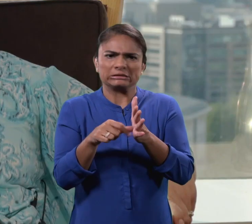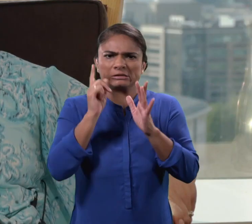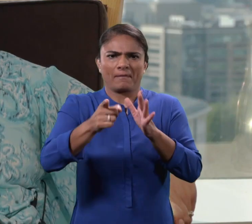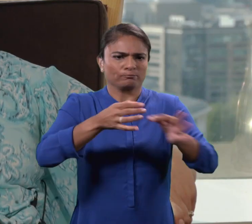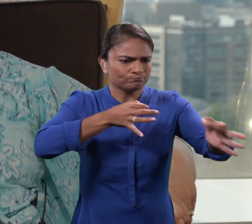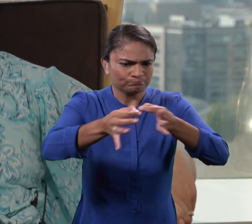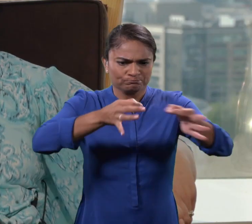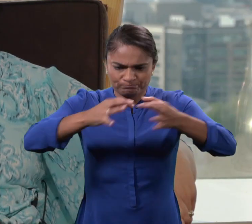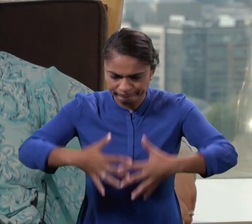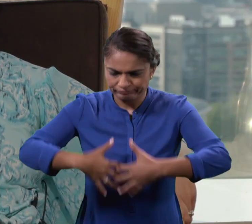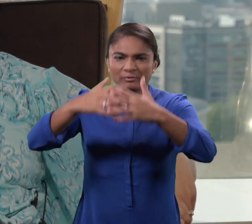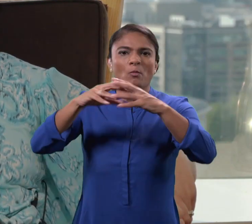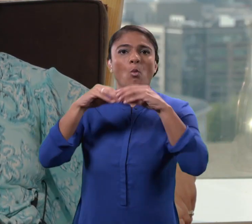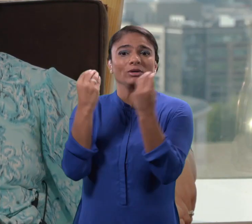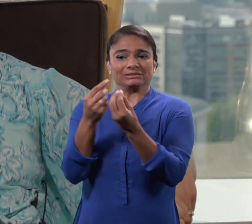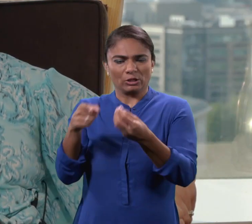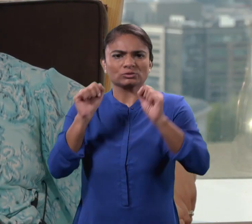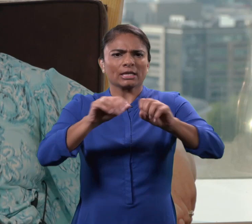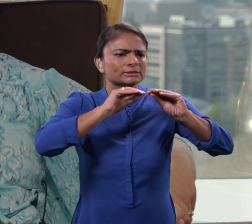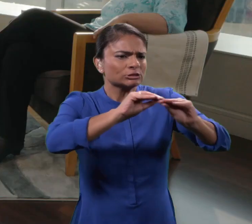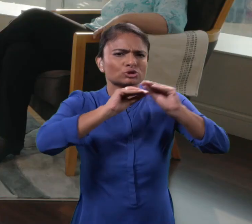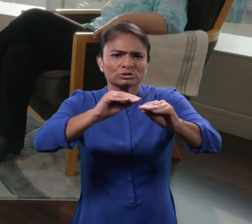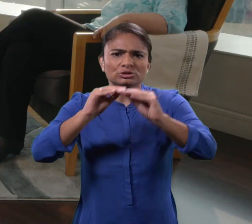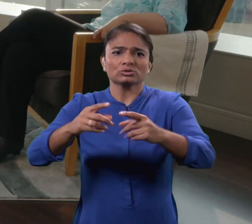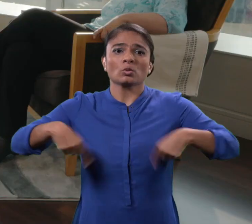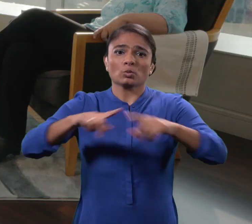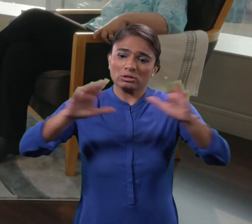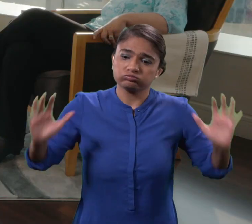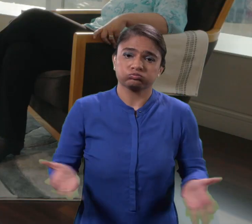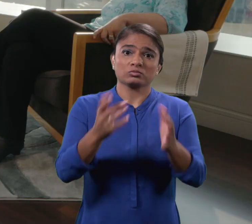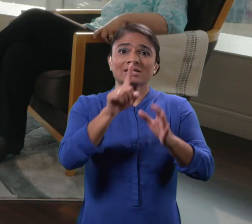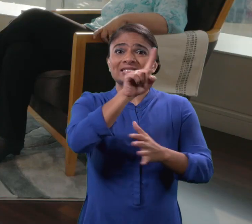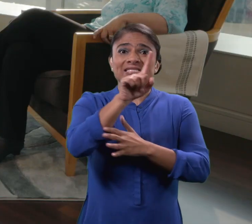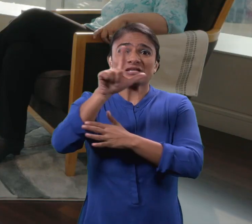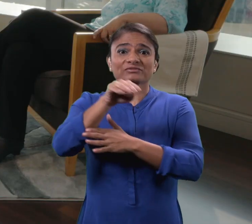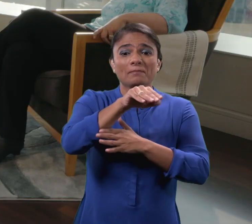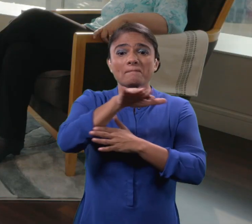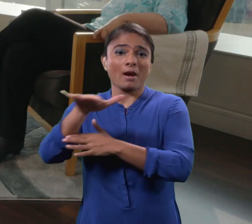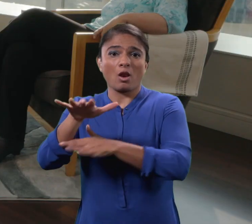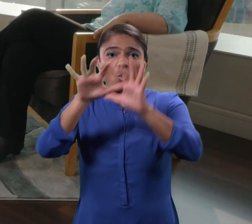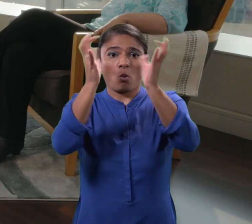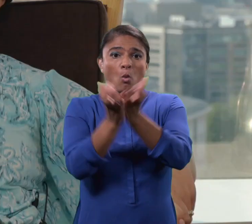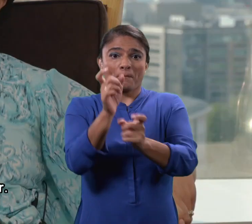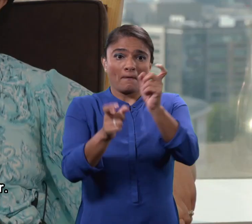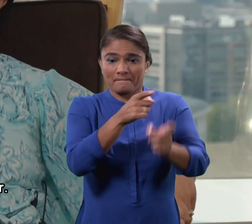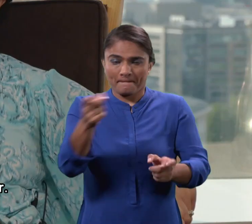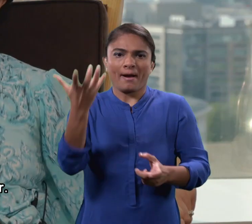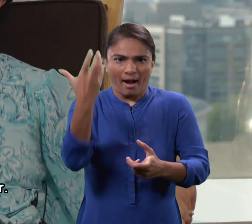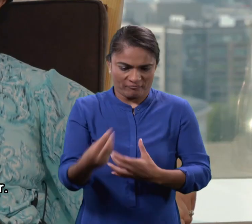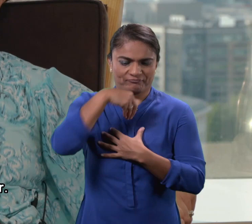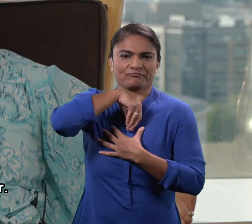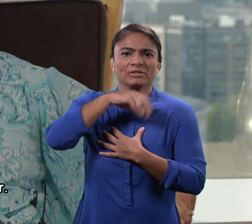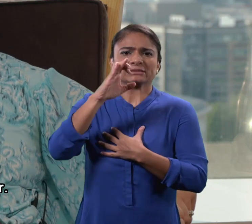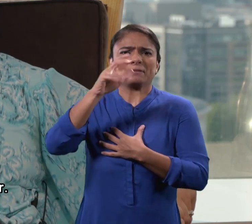it's so important to start an organization to educate people and raise awareness. We 17 million people globally with